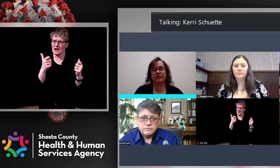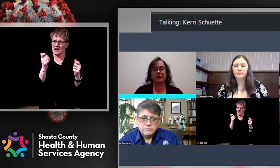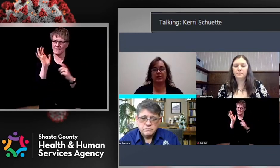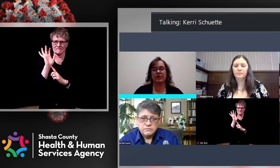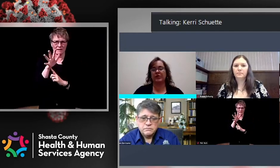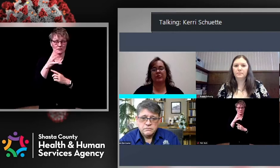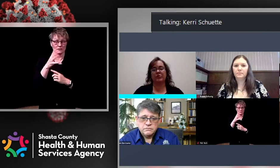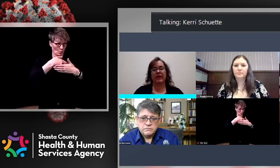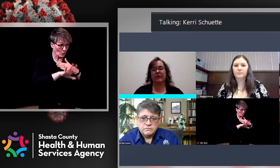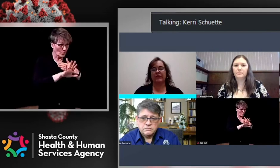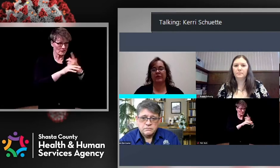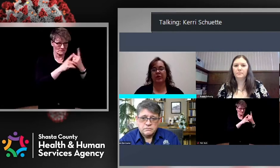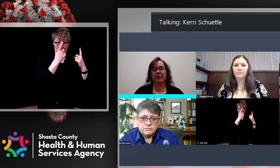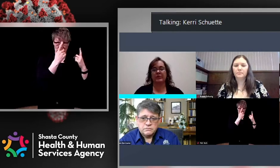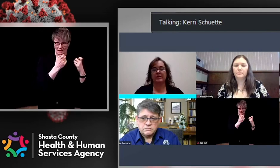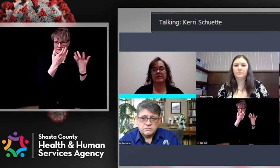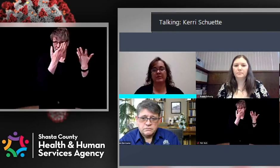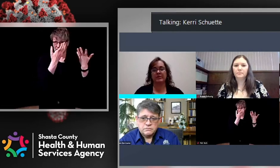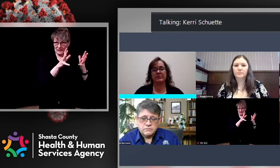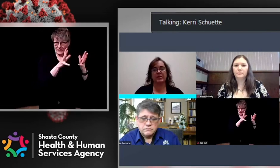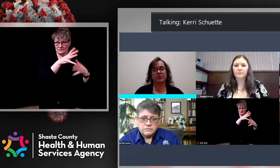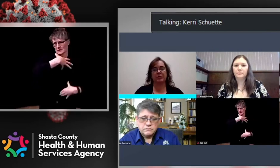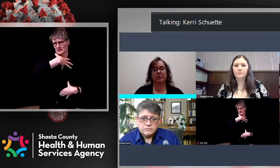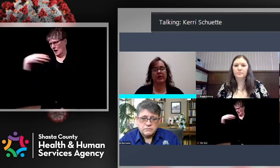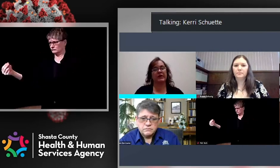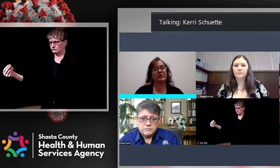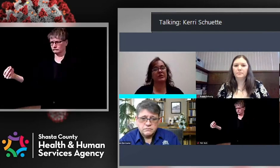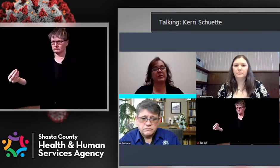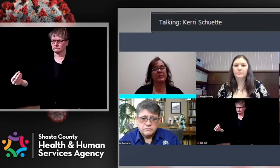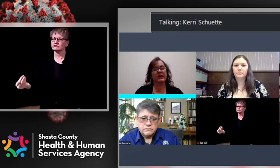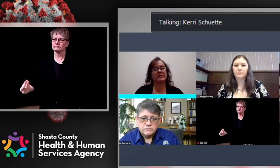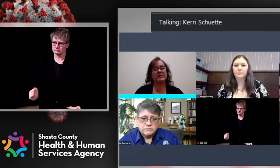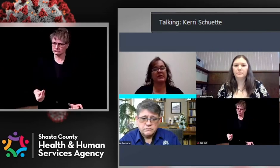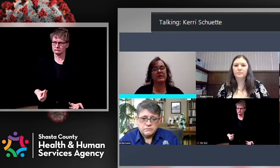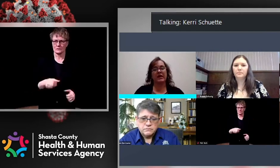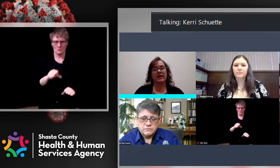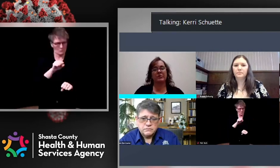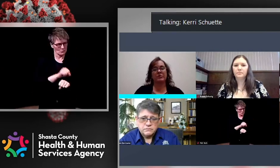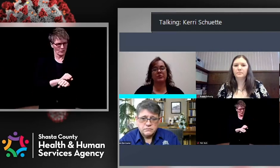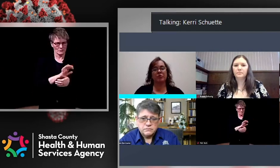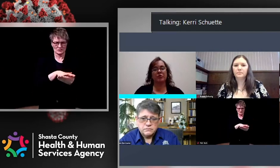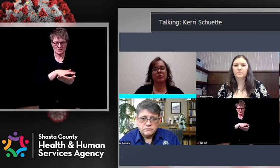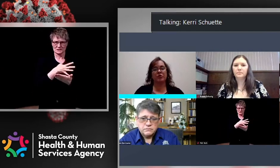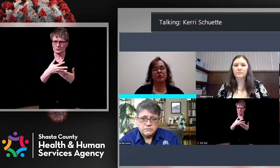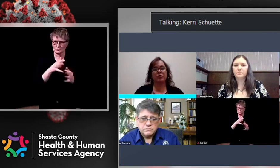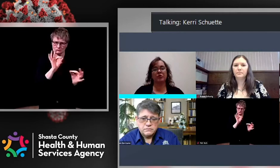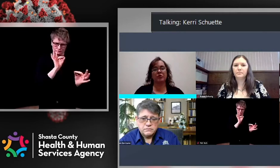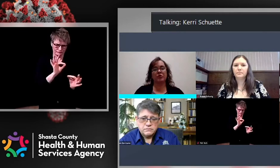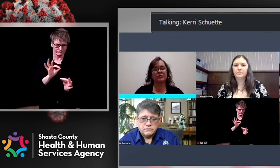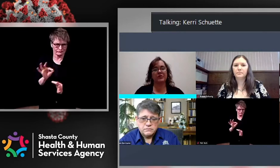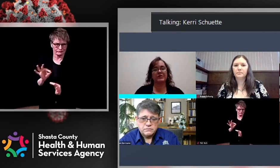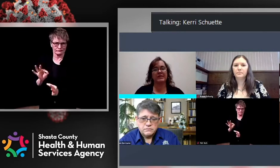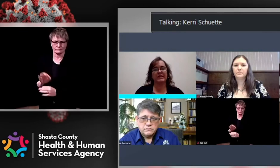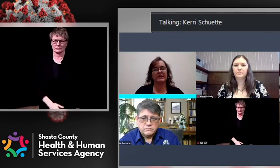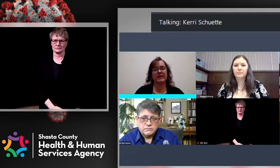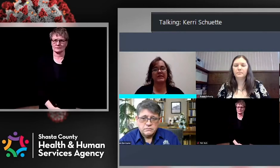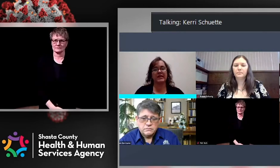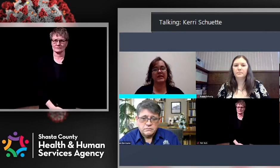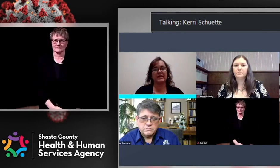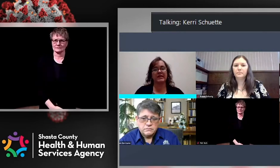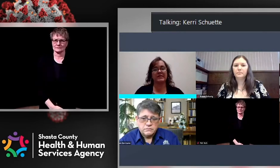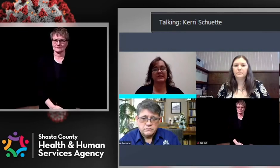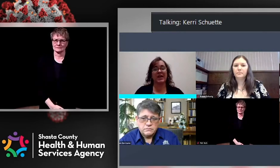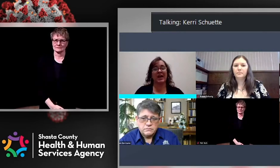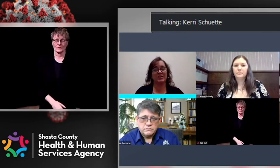tested, you're out the door, the way they have the appointments scheduled apart. And I know that in the past, The return of test results